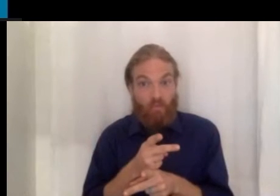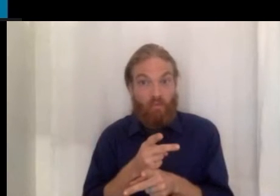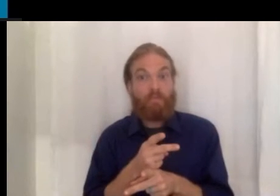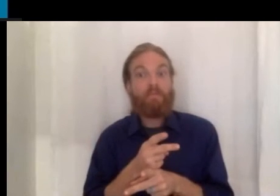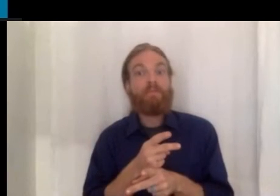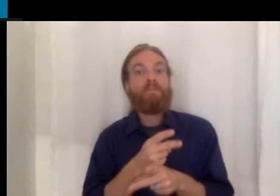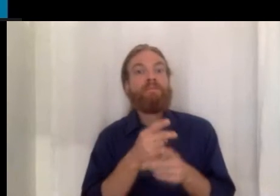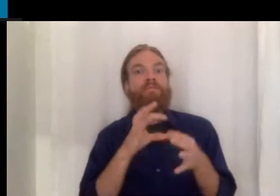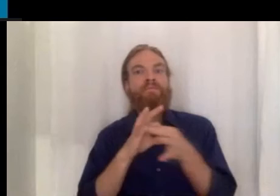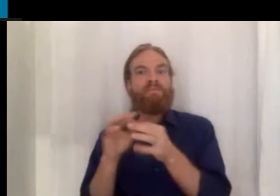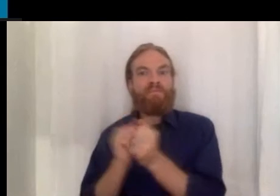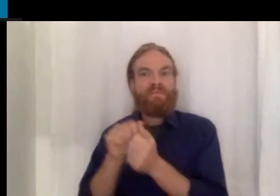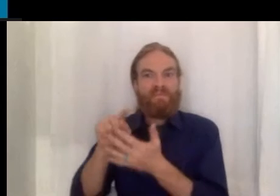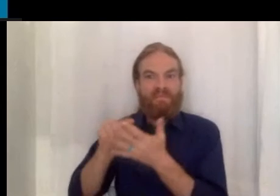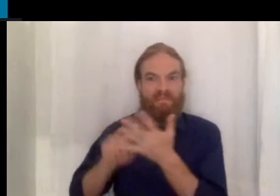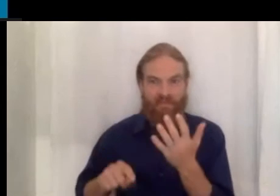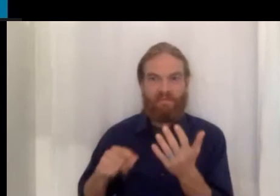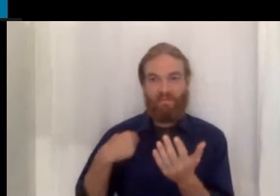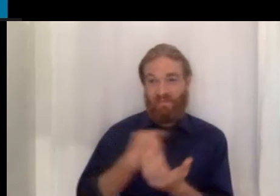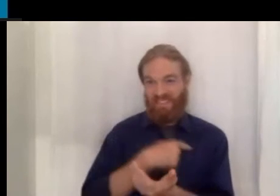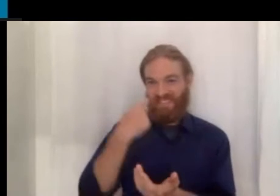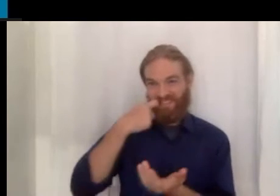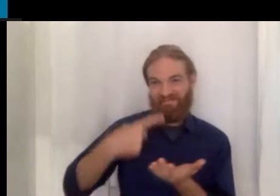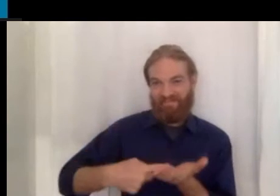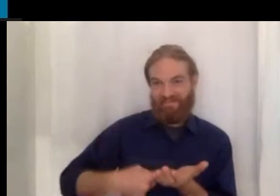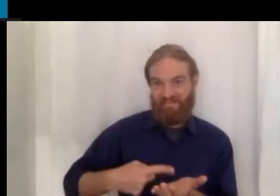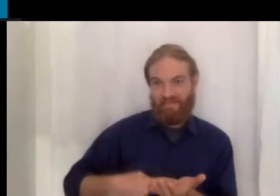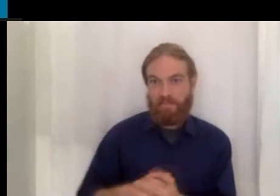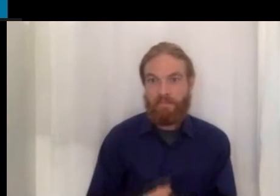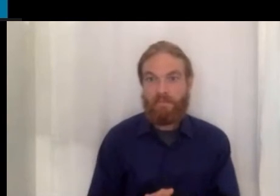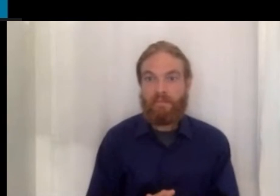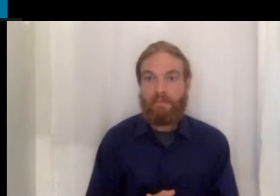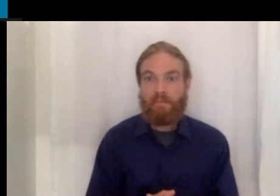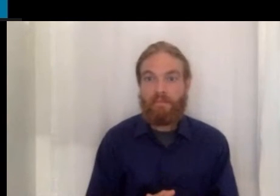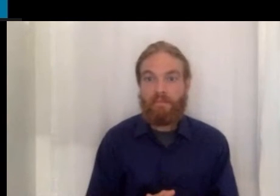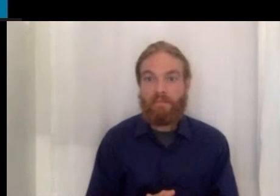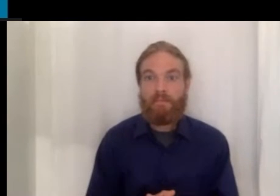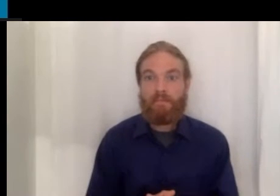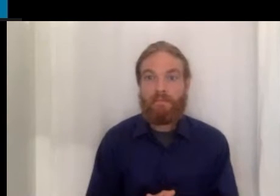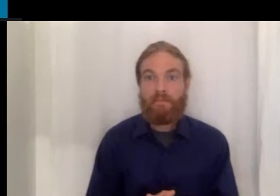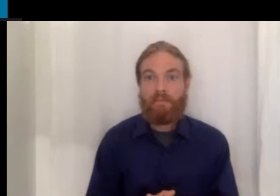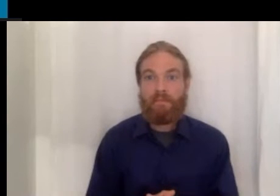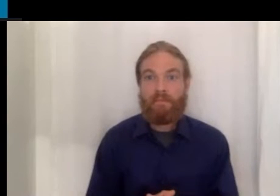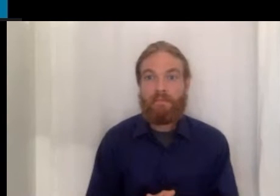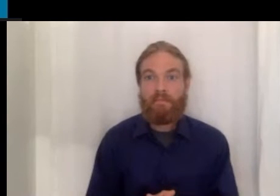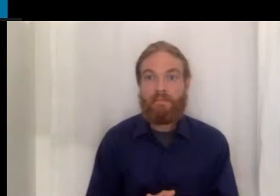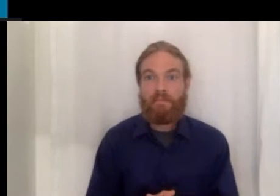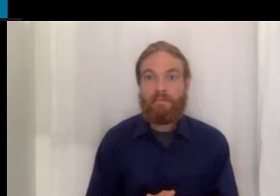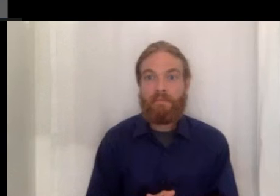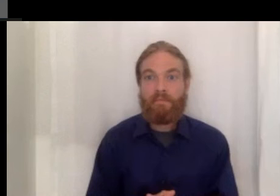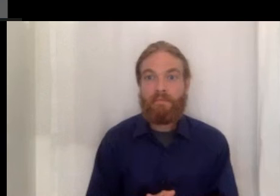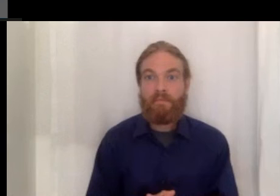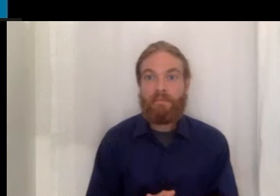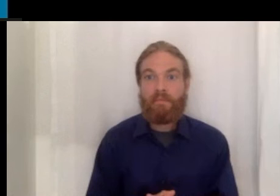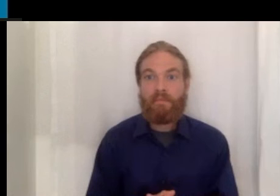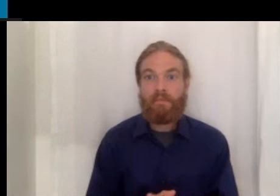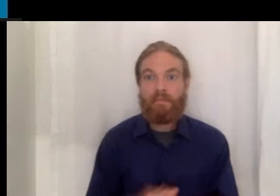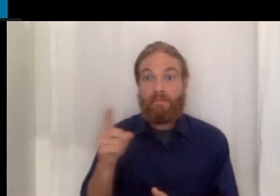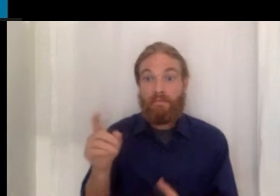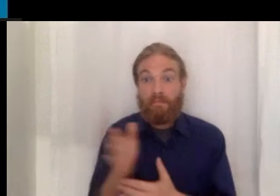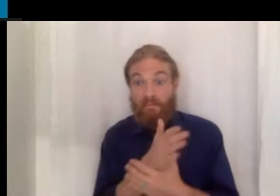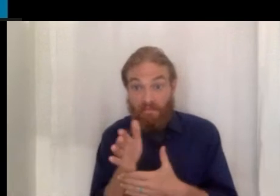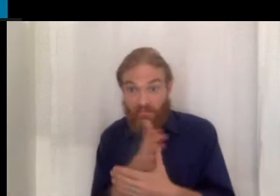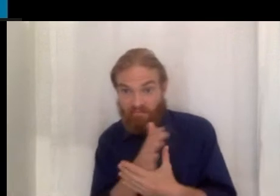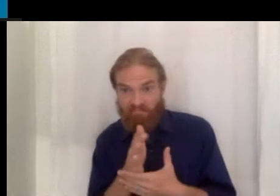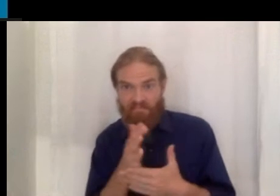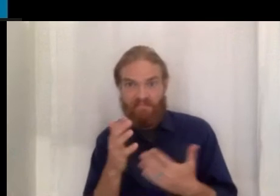in your course of the disease and your risk factors for developing more severe